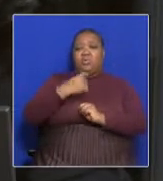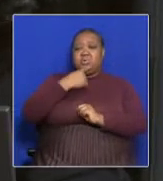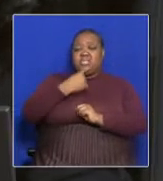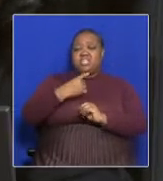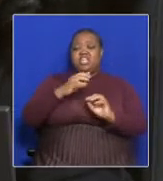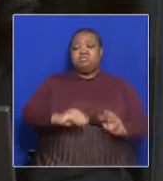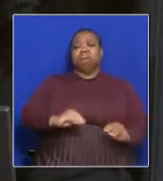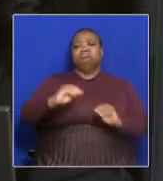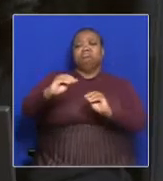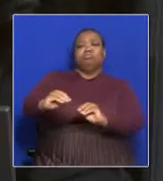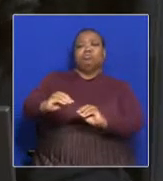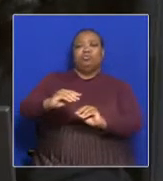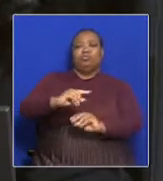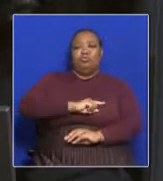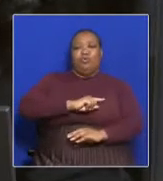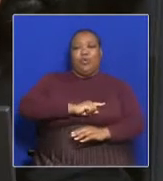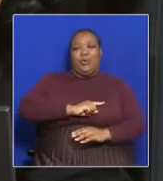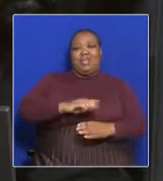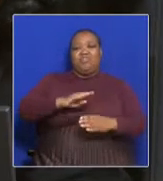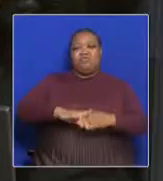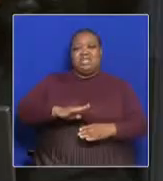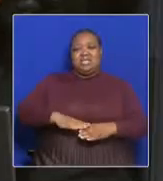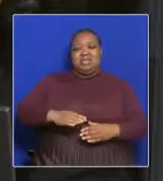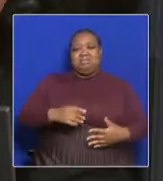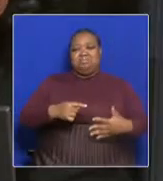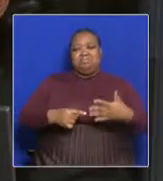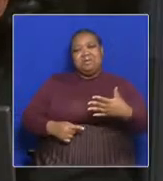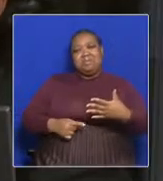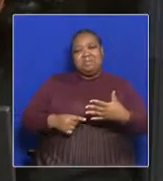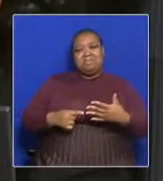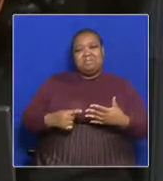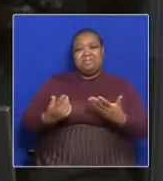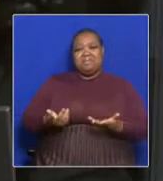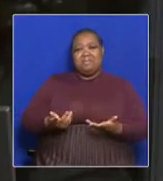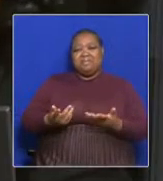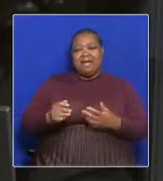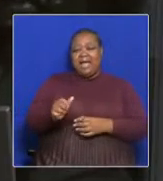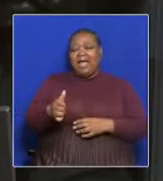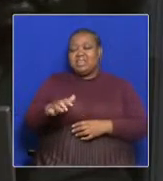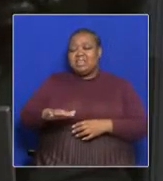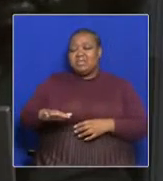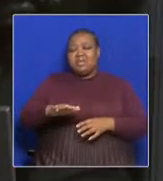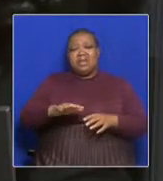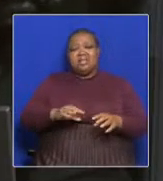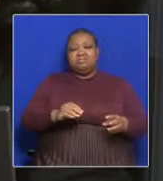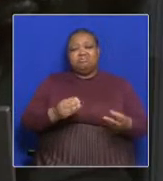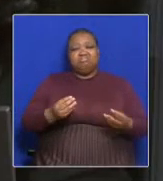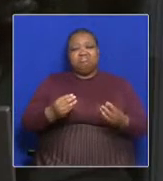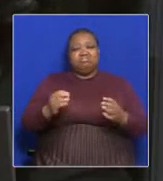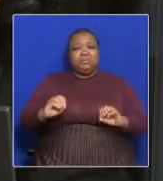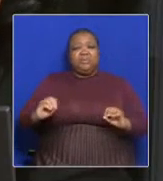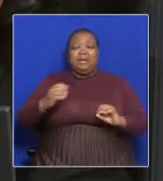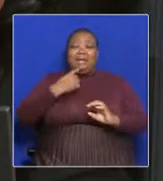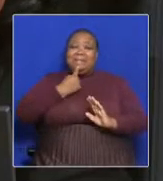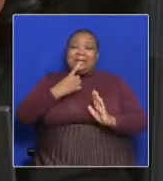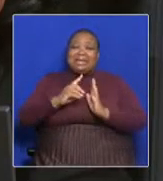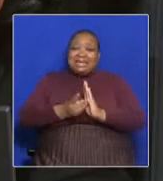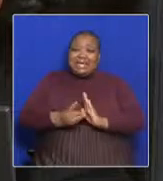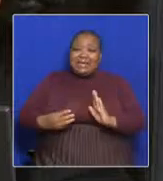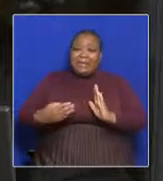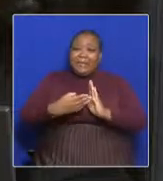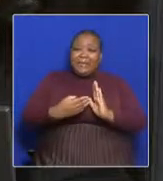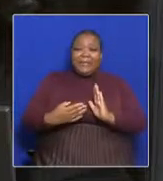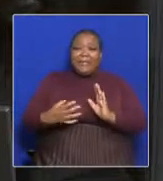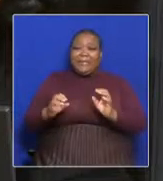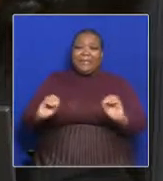the reasons that you are giving, that there was nowhere else to go, and yet it's not in the diary of the person that